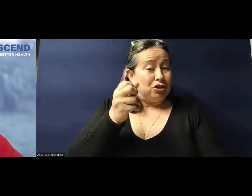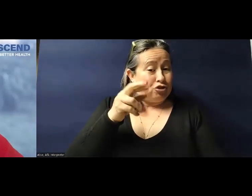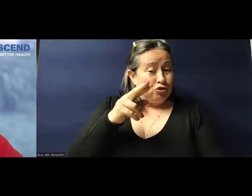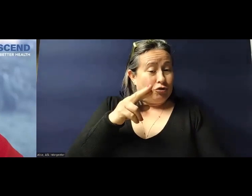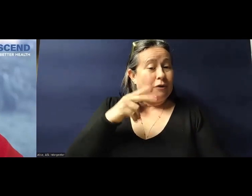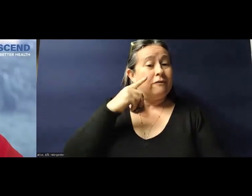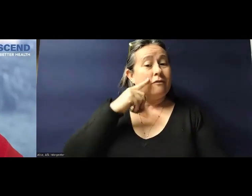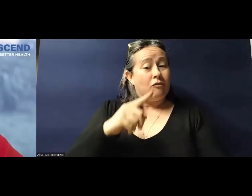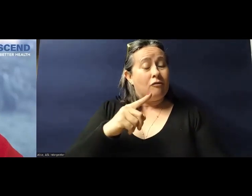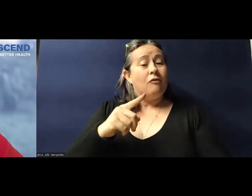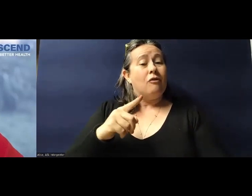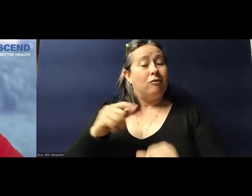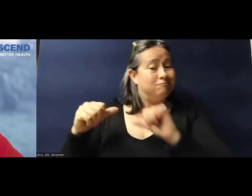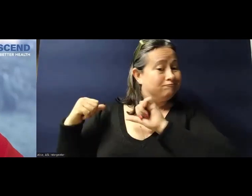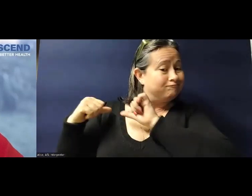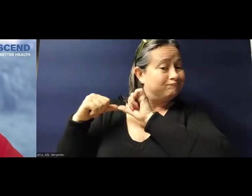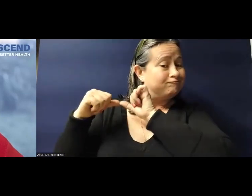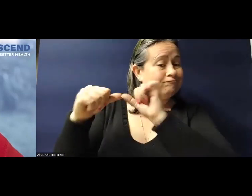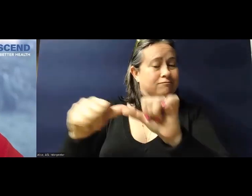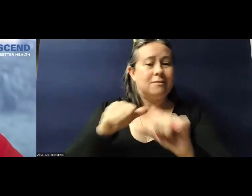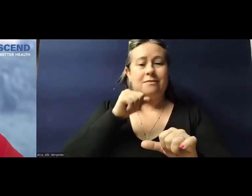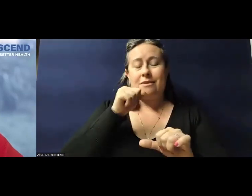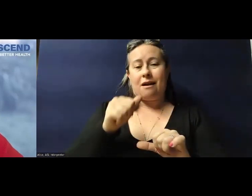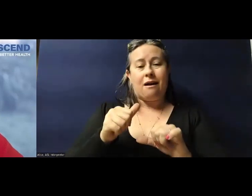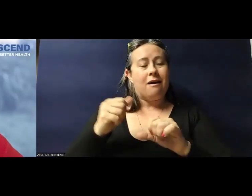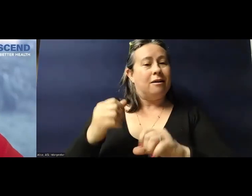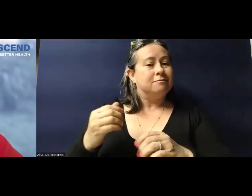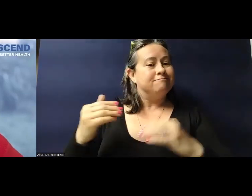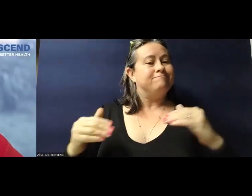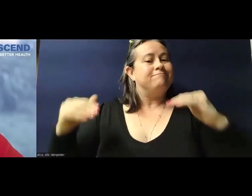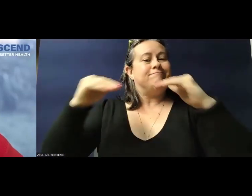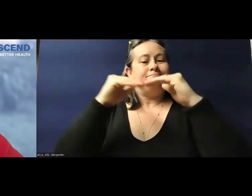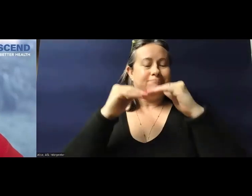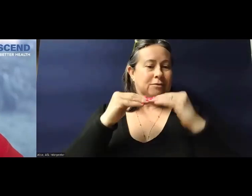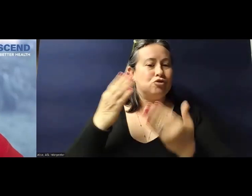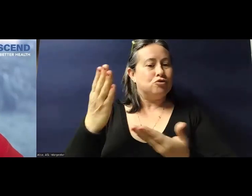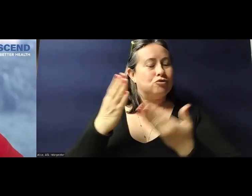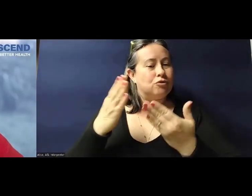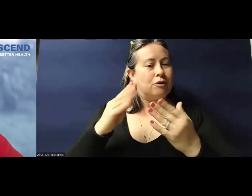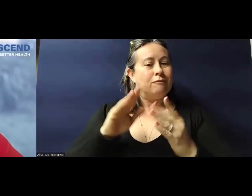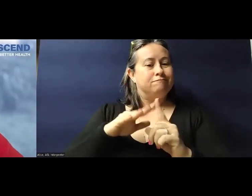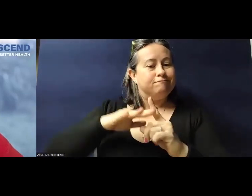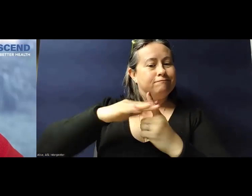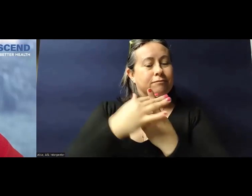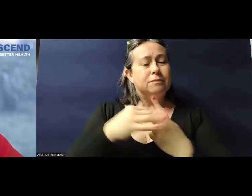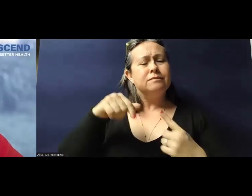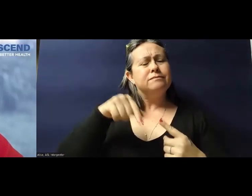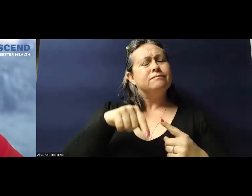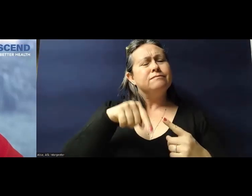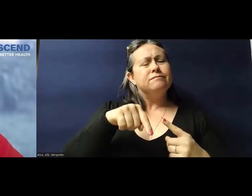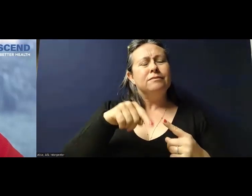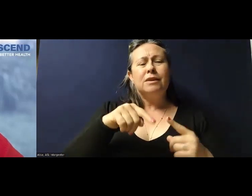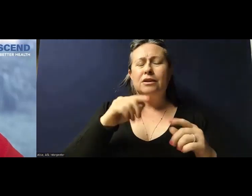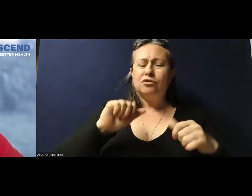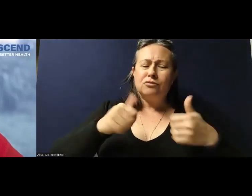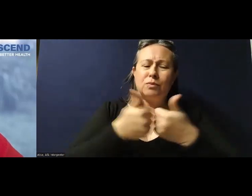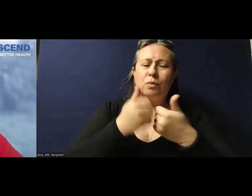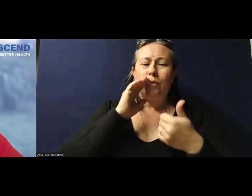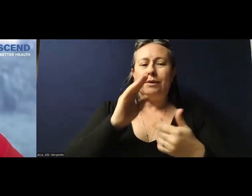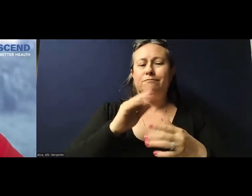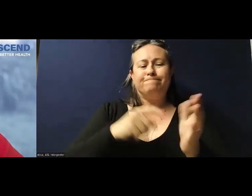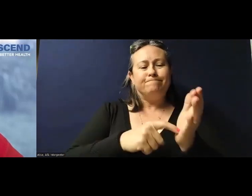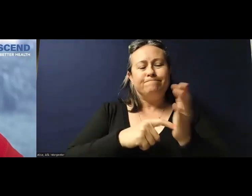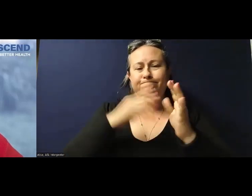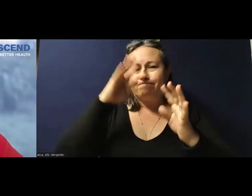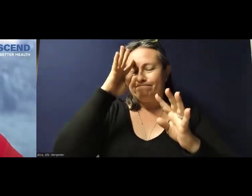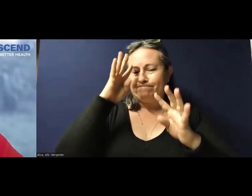underserved populations. This is a major, almost superhuman challenge that will require imaginative solutions. As you'll hear